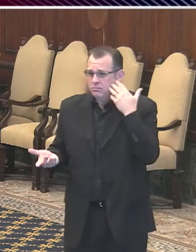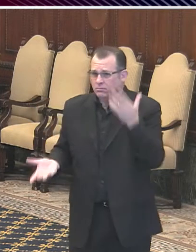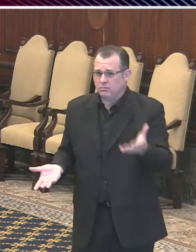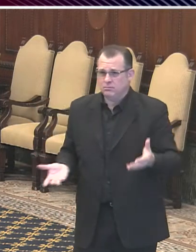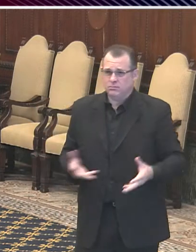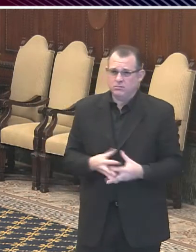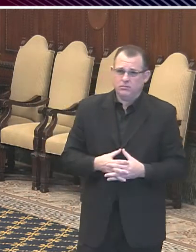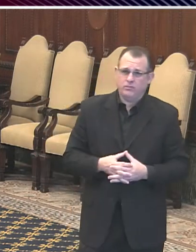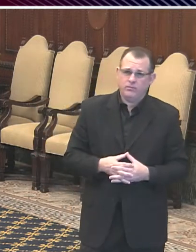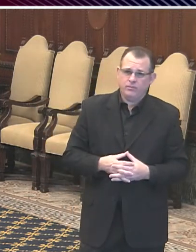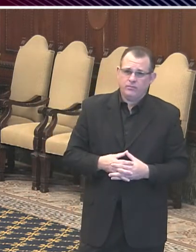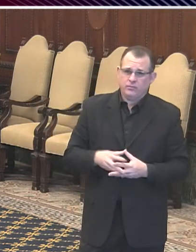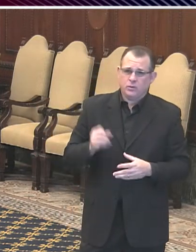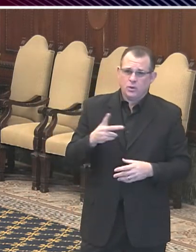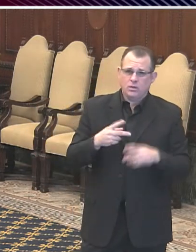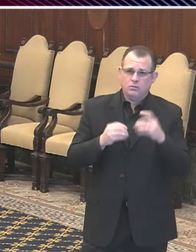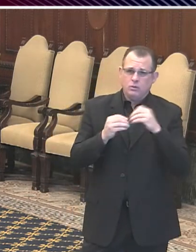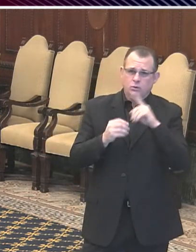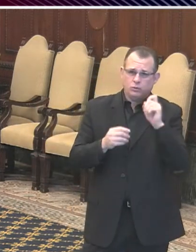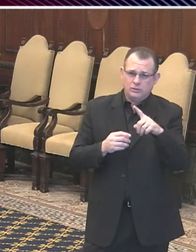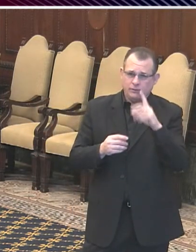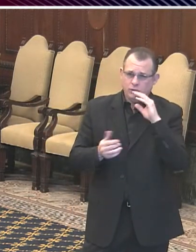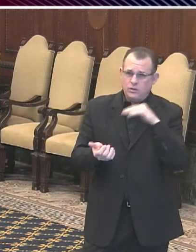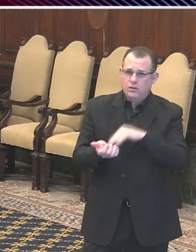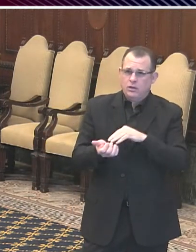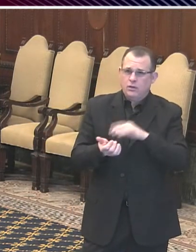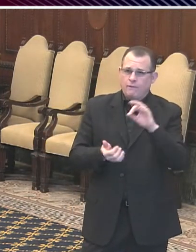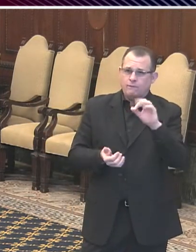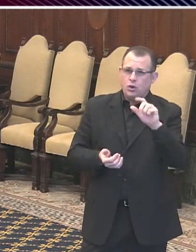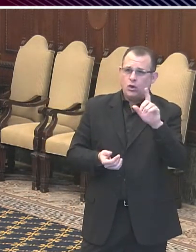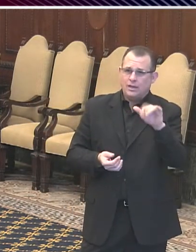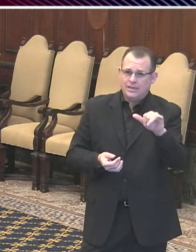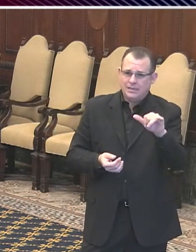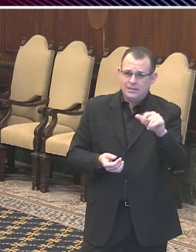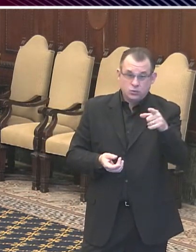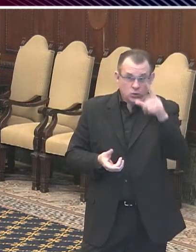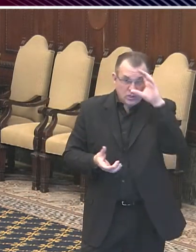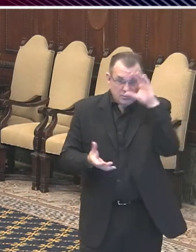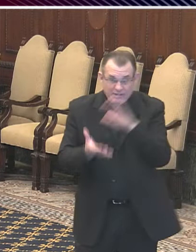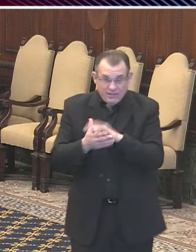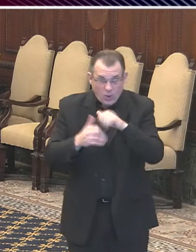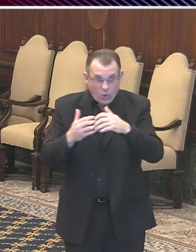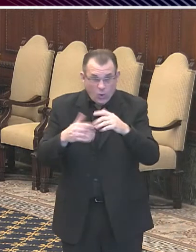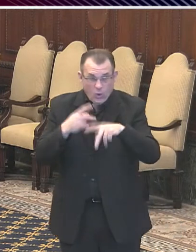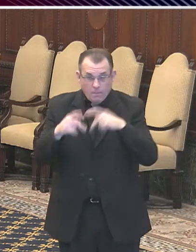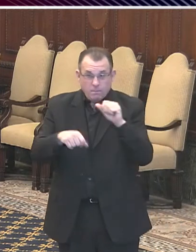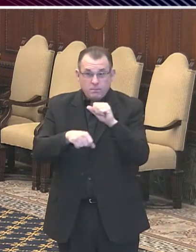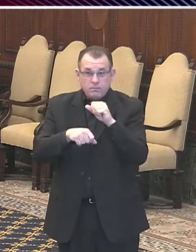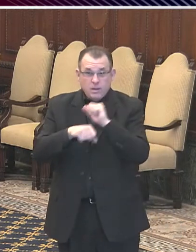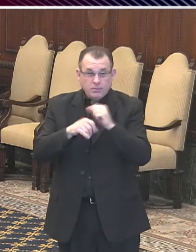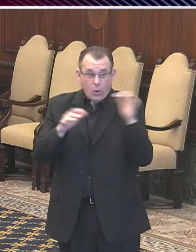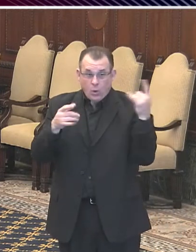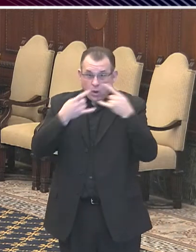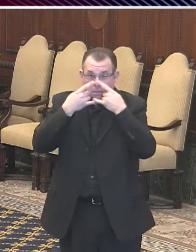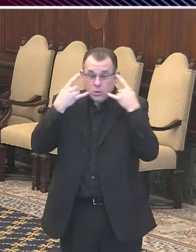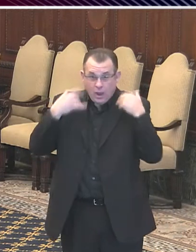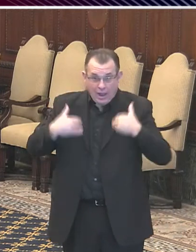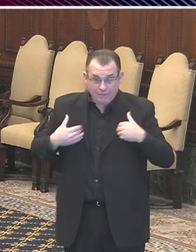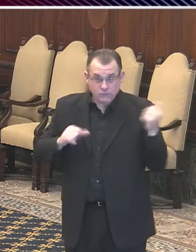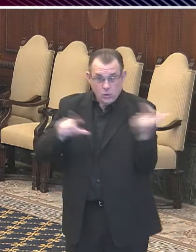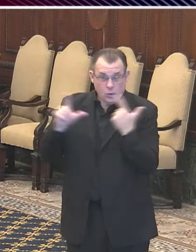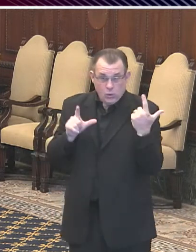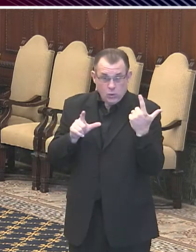Dr. Farley. Dr. Farley, do you believe that all public employees should be wearing a mask right now, at the very least, to set an